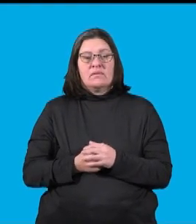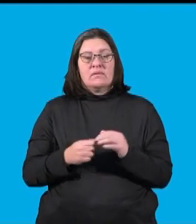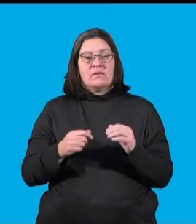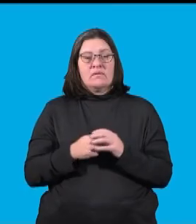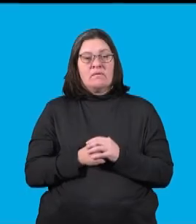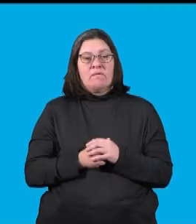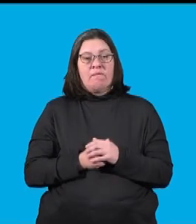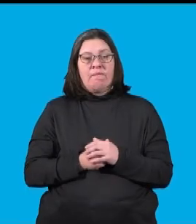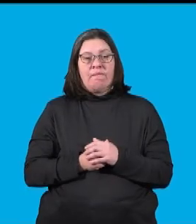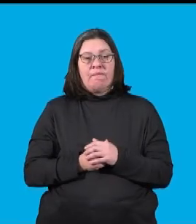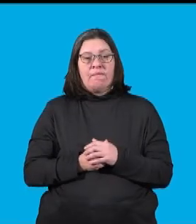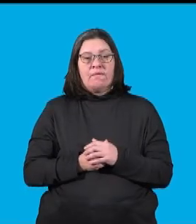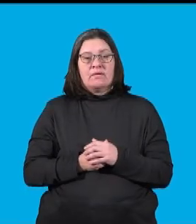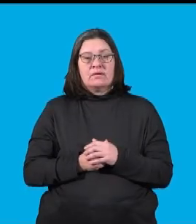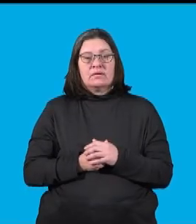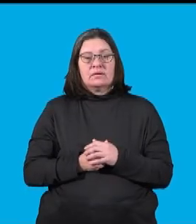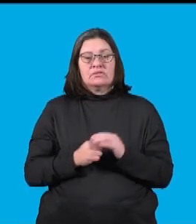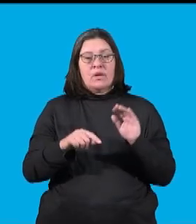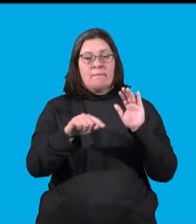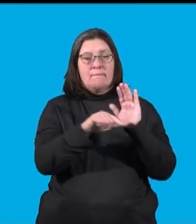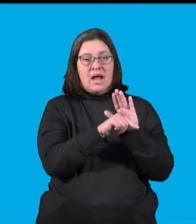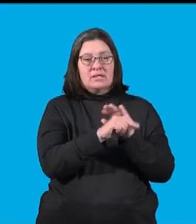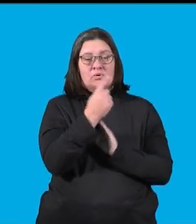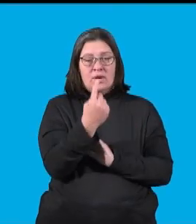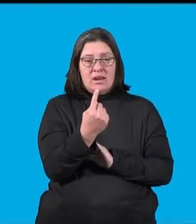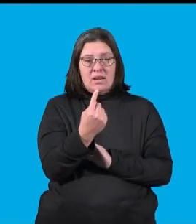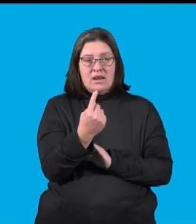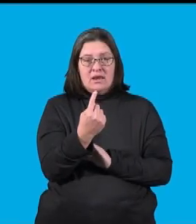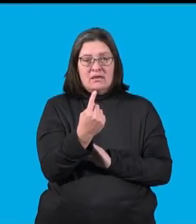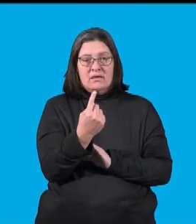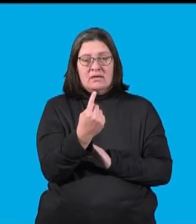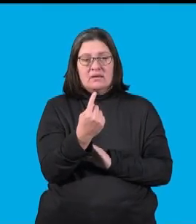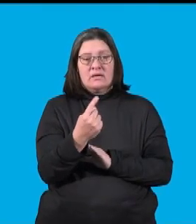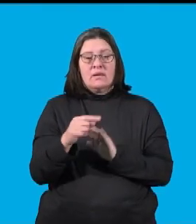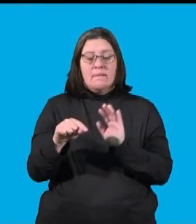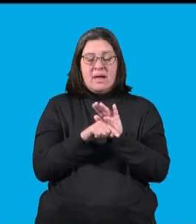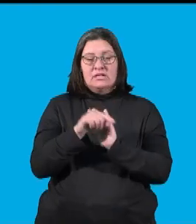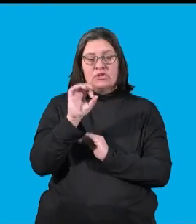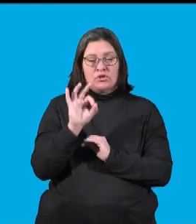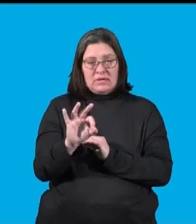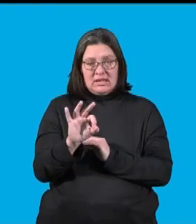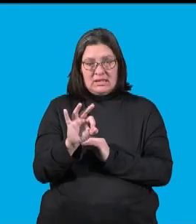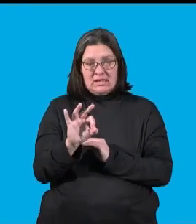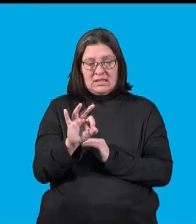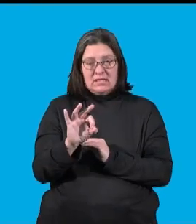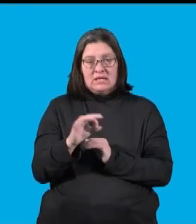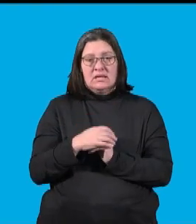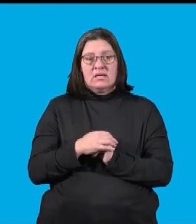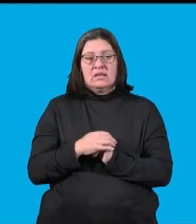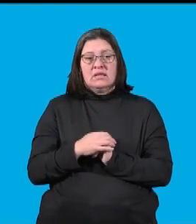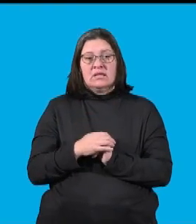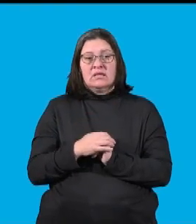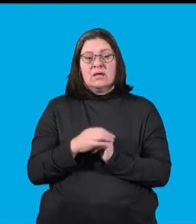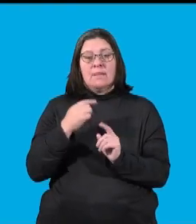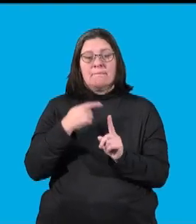We've got minus 1 that we're substituting for x. Our first term would be minus 1 minus 3, because 1 squared